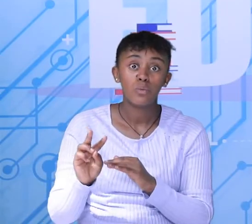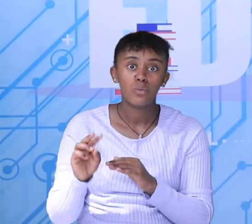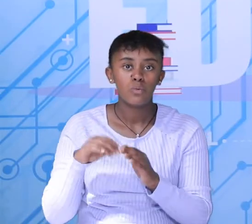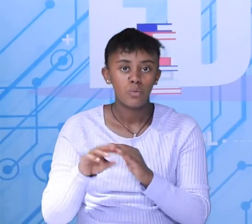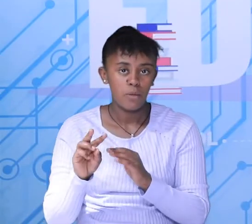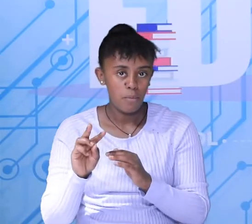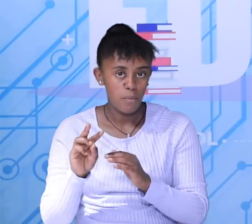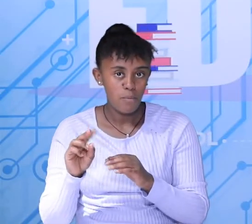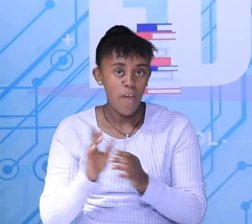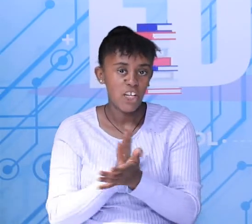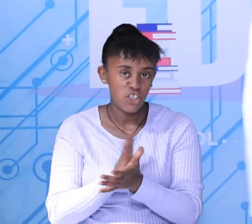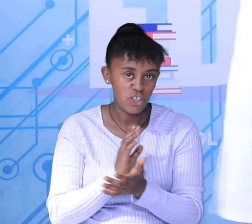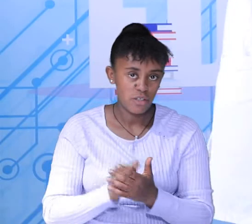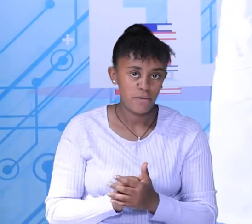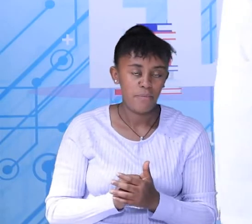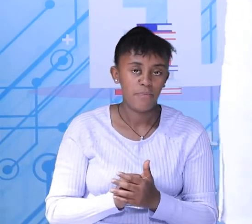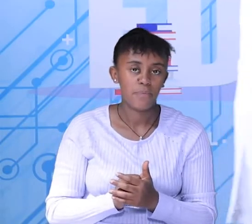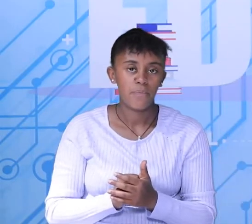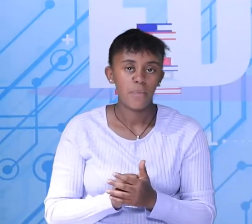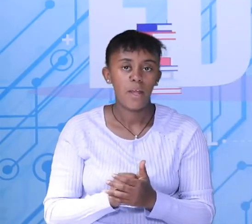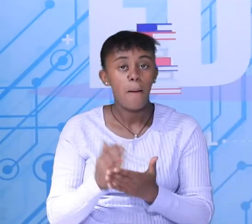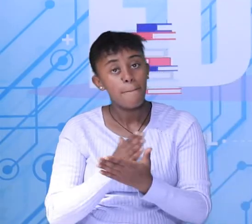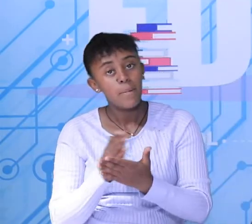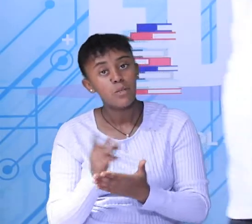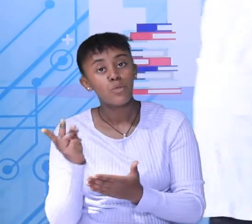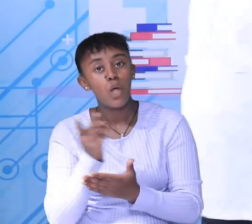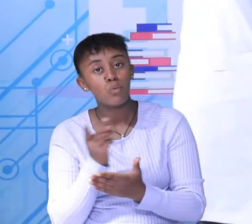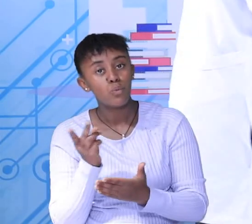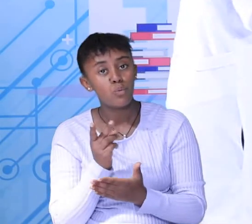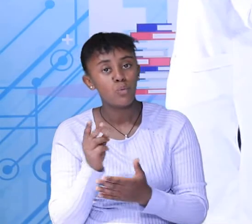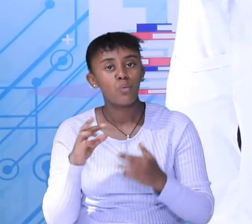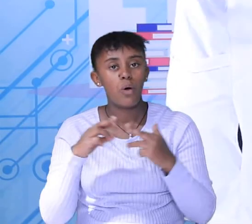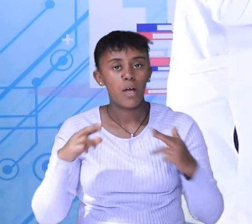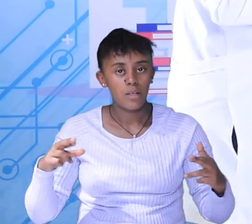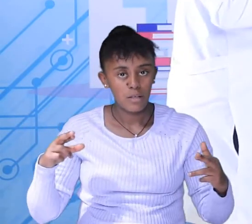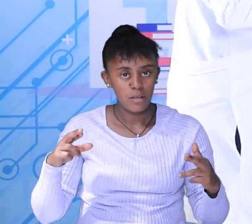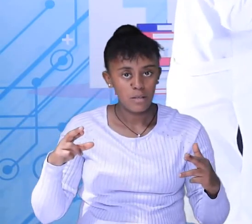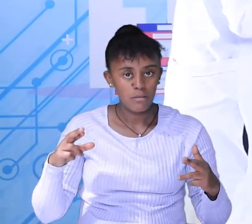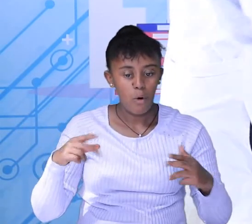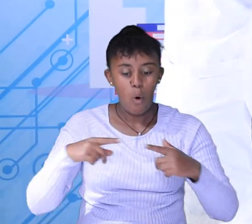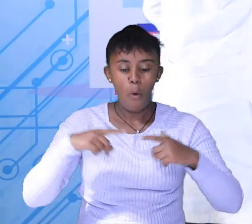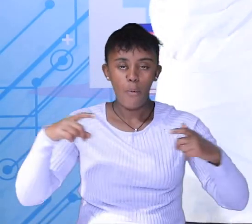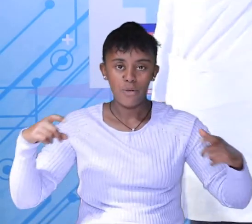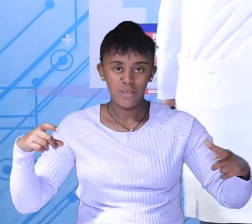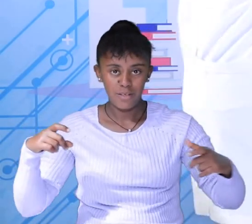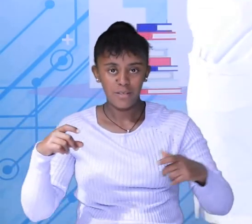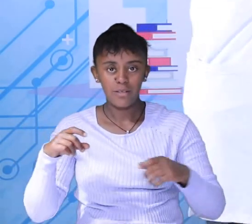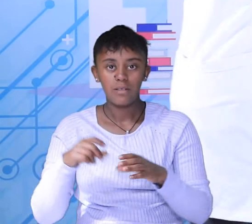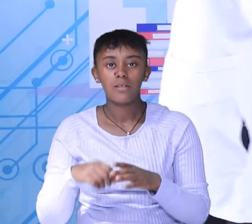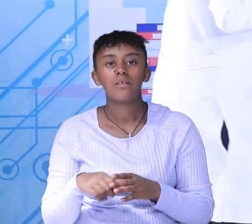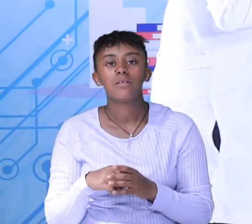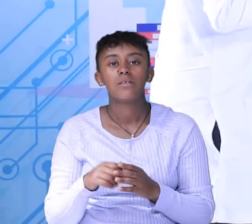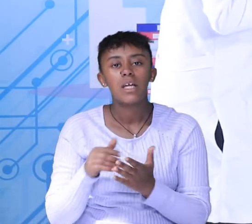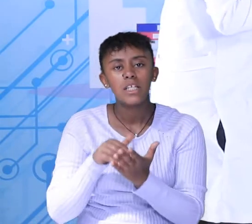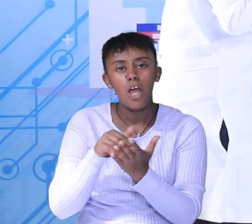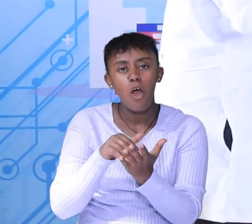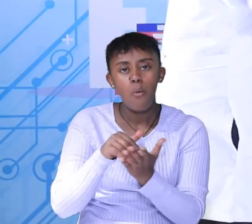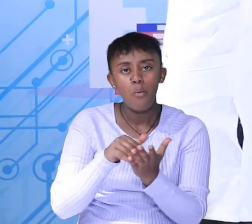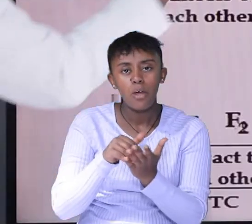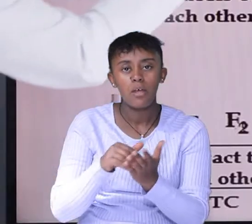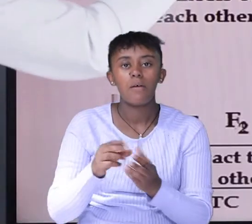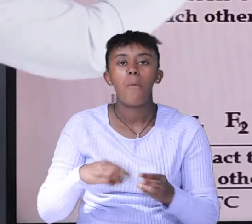has a linear inverse relation to that of the distance separation from the current carrying conductor. As you go